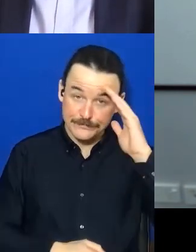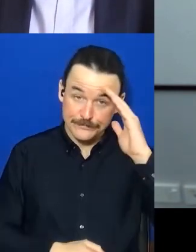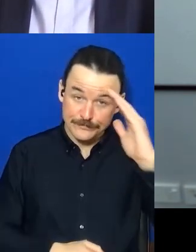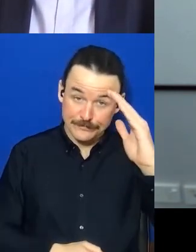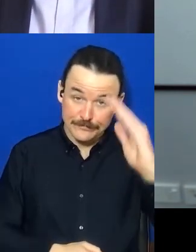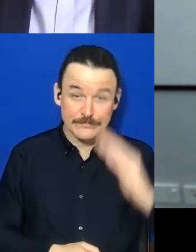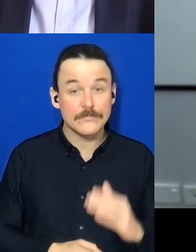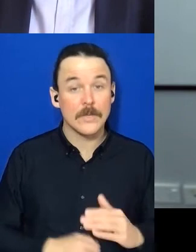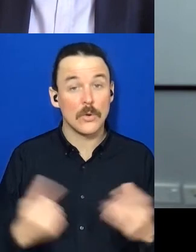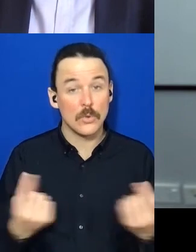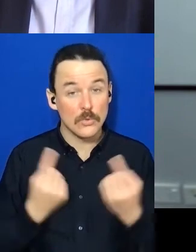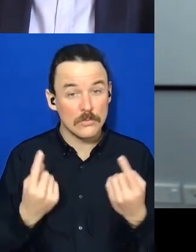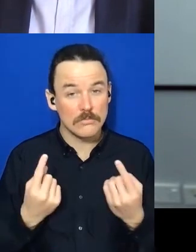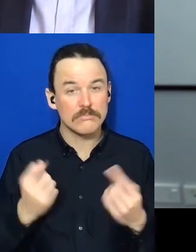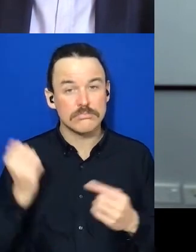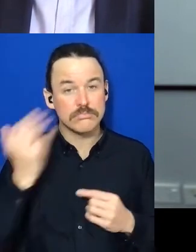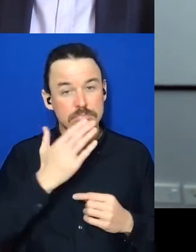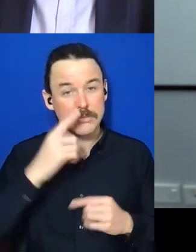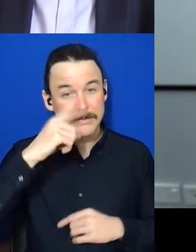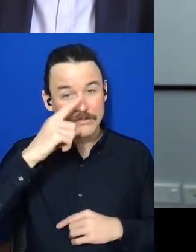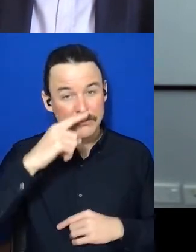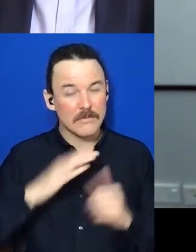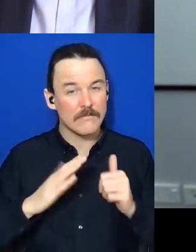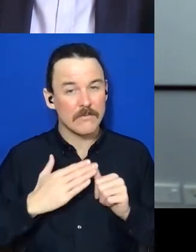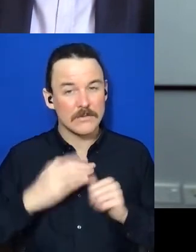Australia, our Aboriginal First Nations